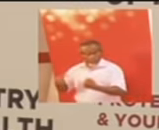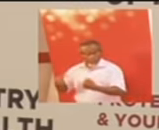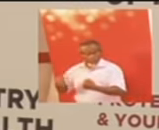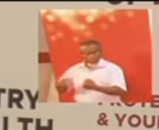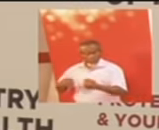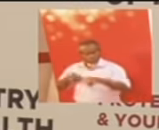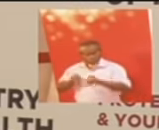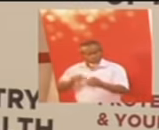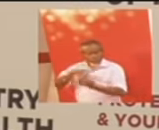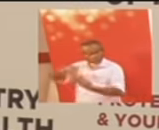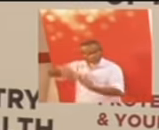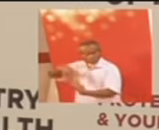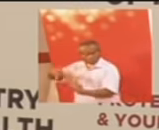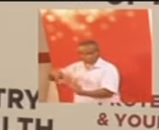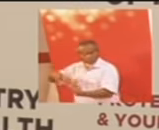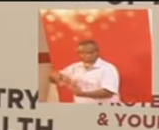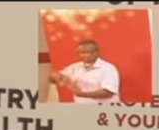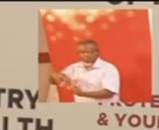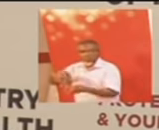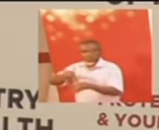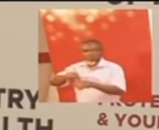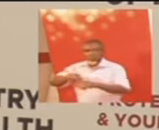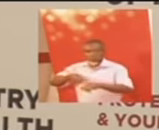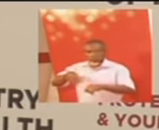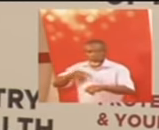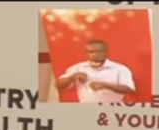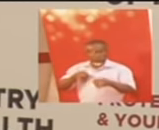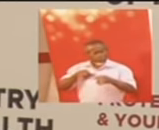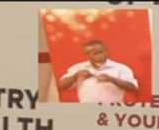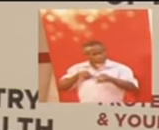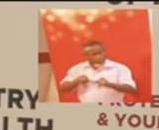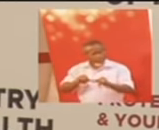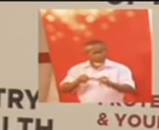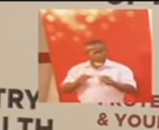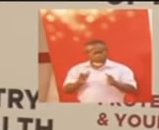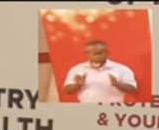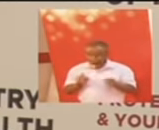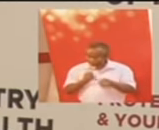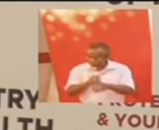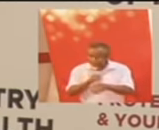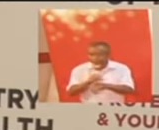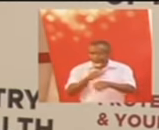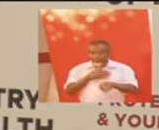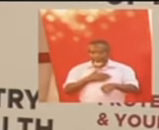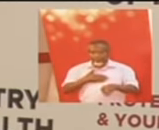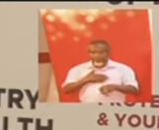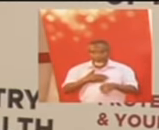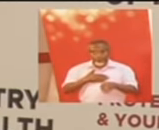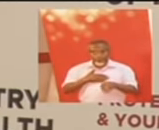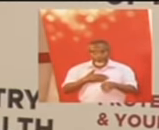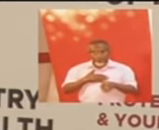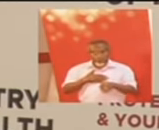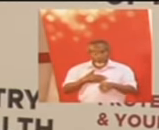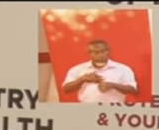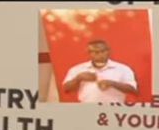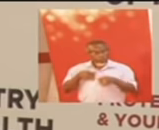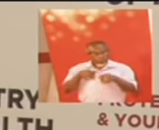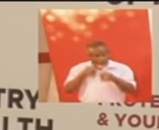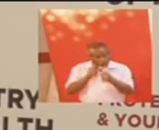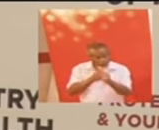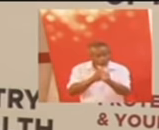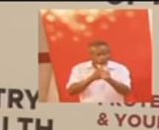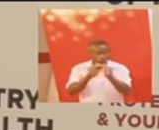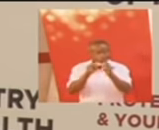home, we strongly advise that out of an abundance of caution, all of the precautions that have been highlighted by the Ministry of